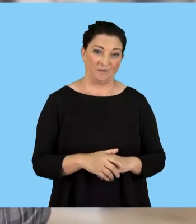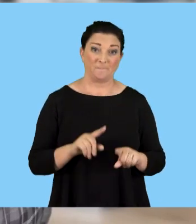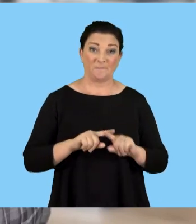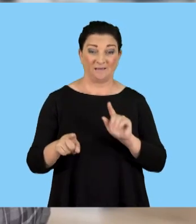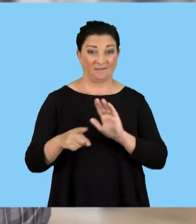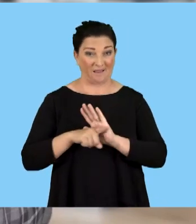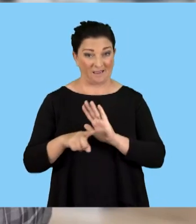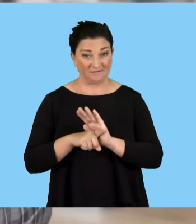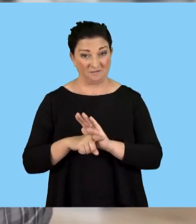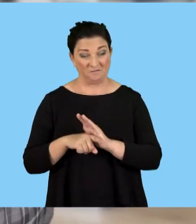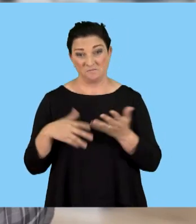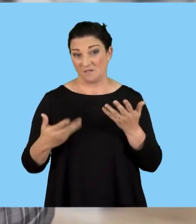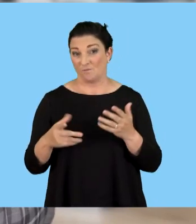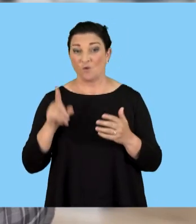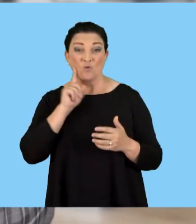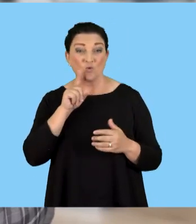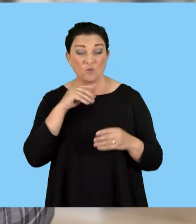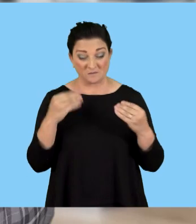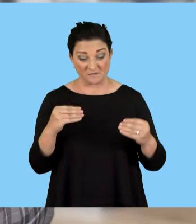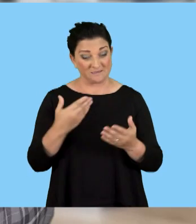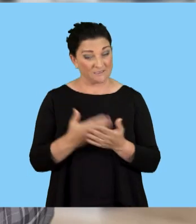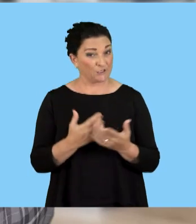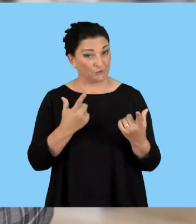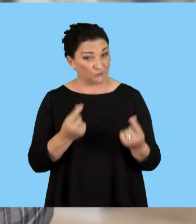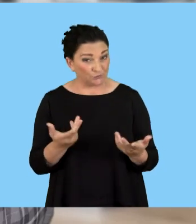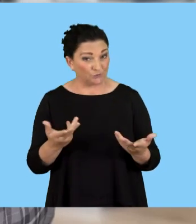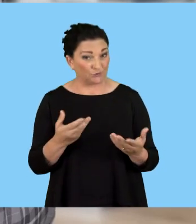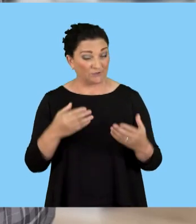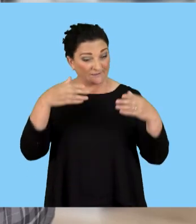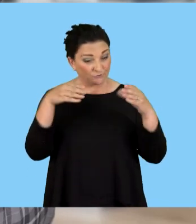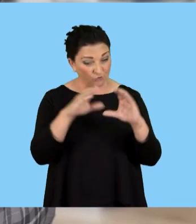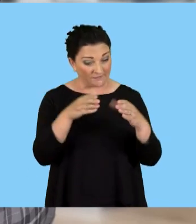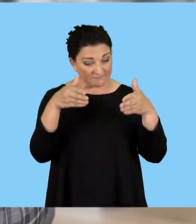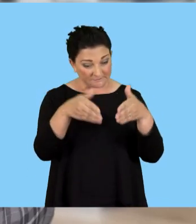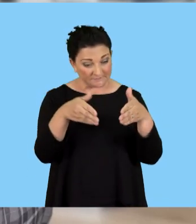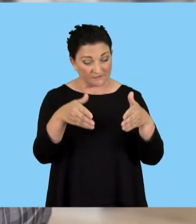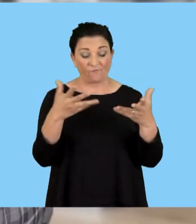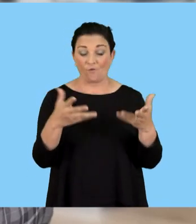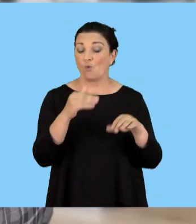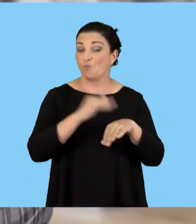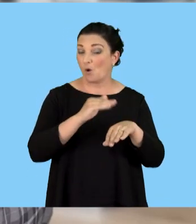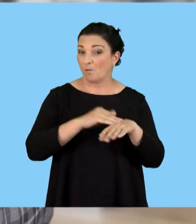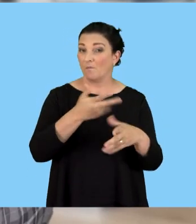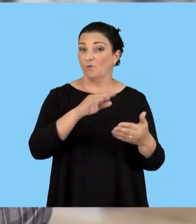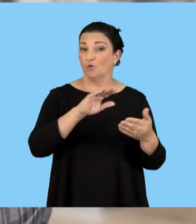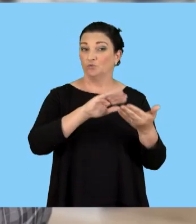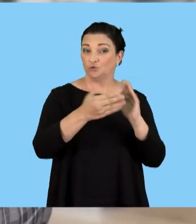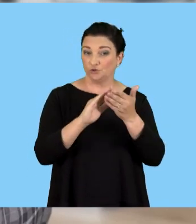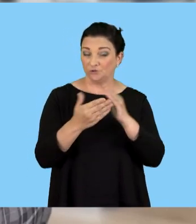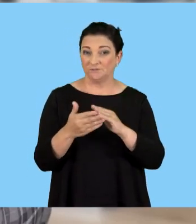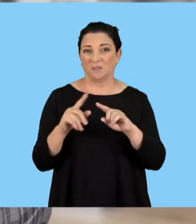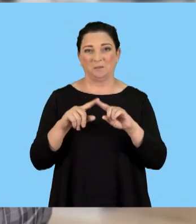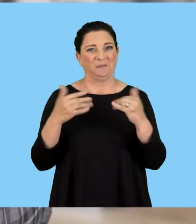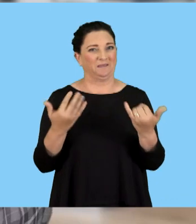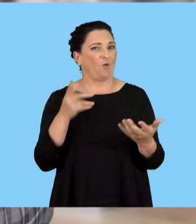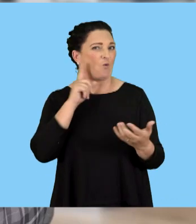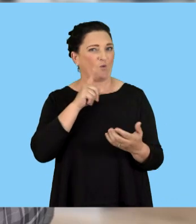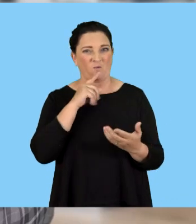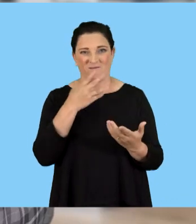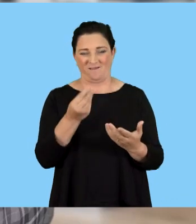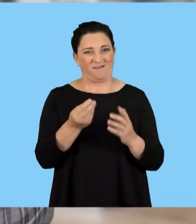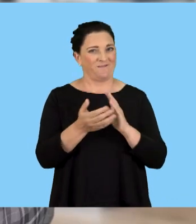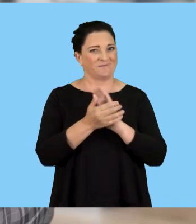CSR and CSI on the community, to say how will the community benefit. We talked about bursaries, to say they'll be receiving bursaries which will improve